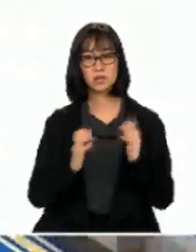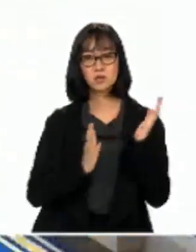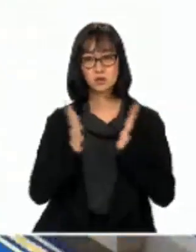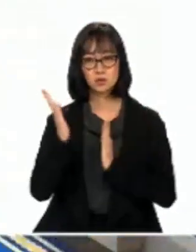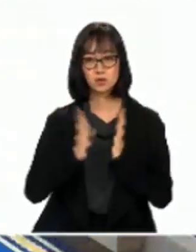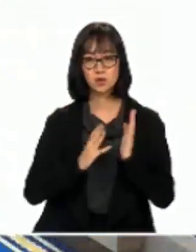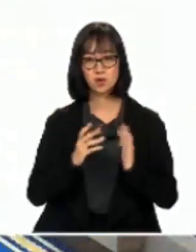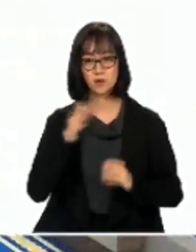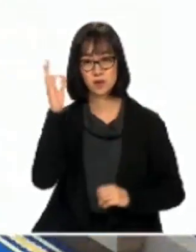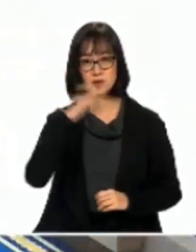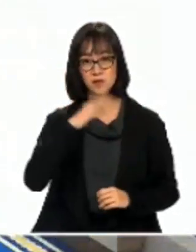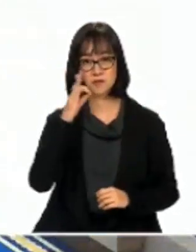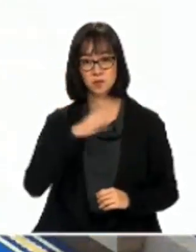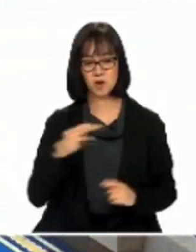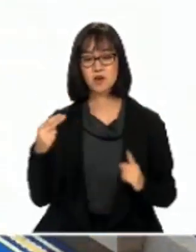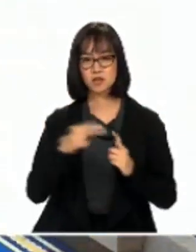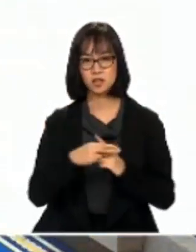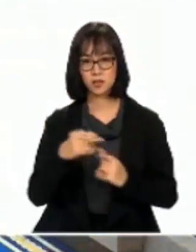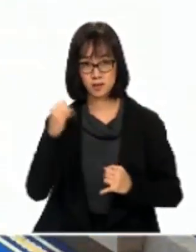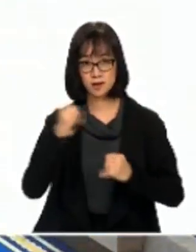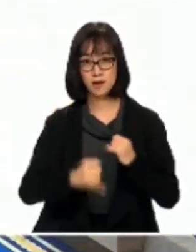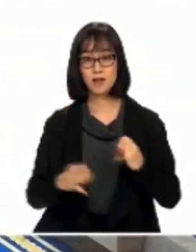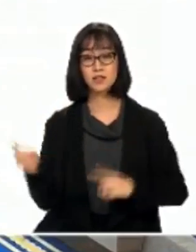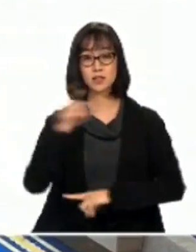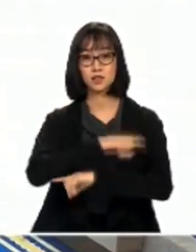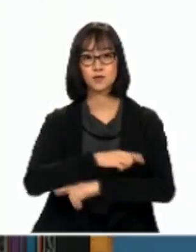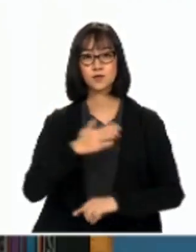until the last day of my term.